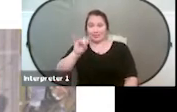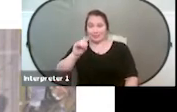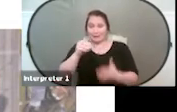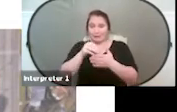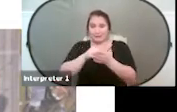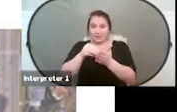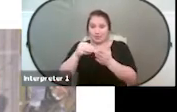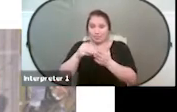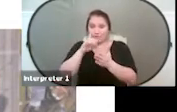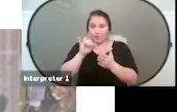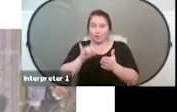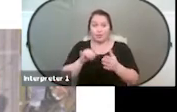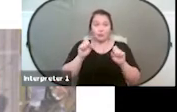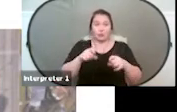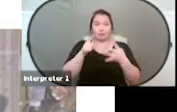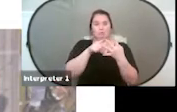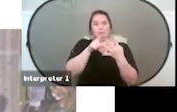So yeah, you can go to option 2 now, sorry.